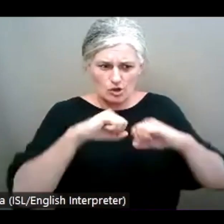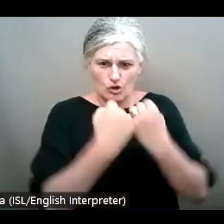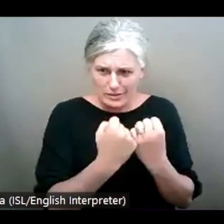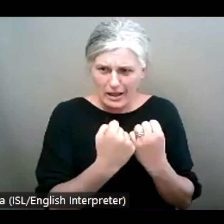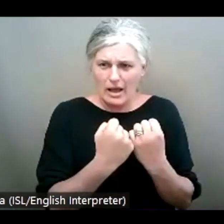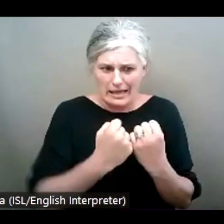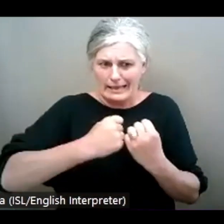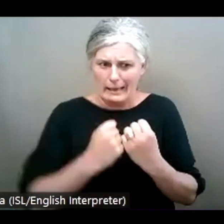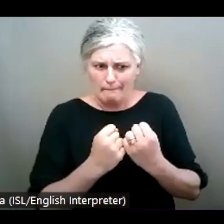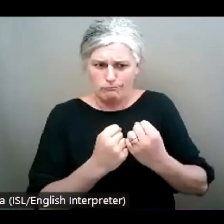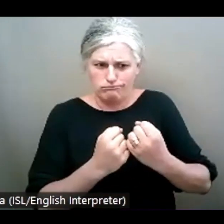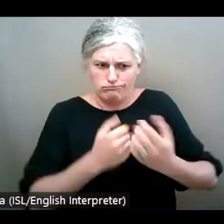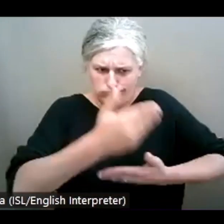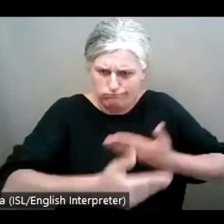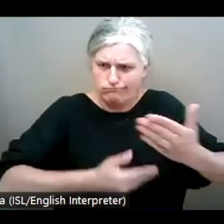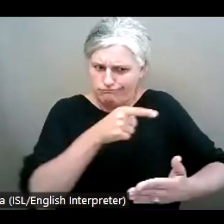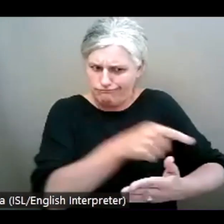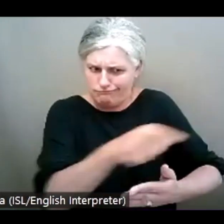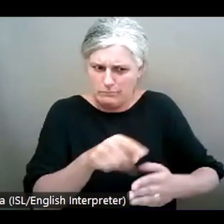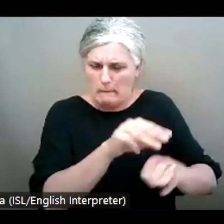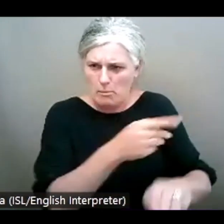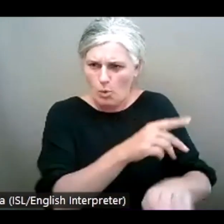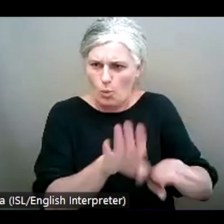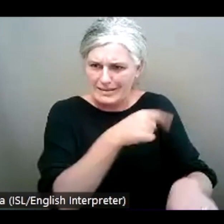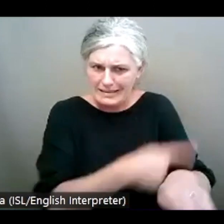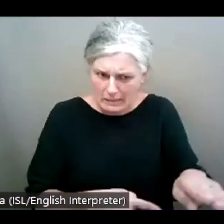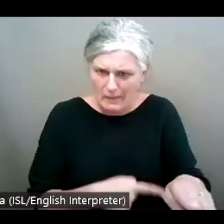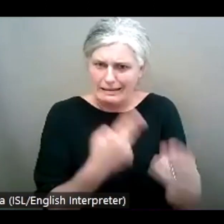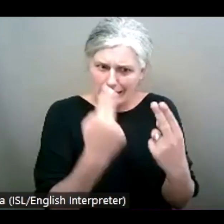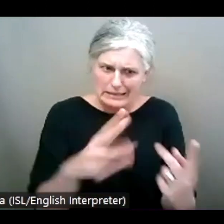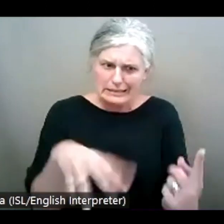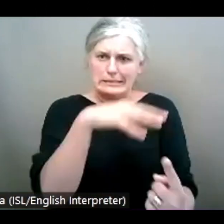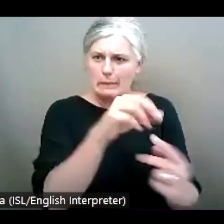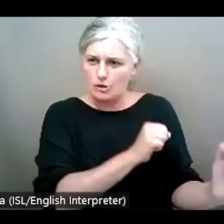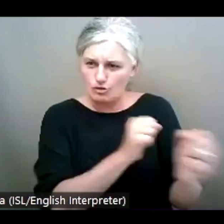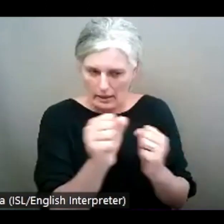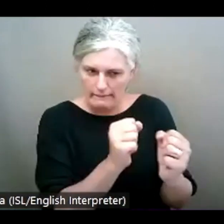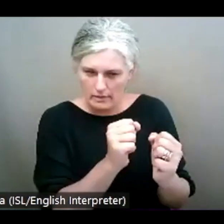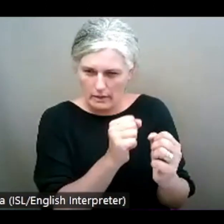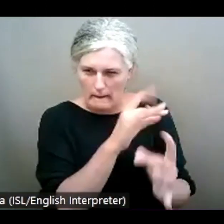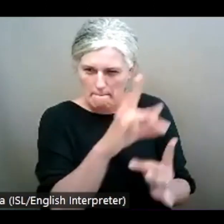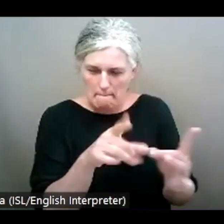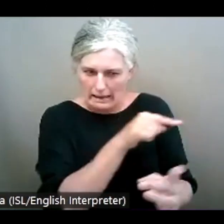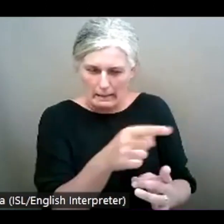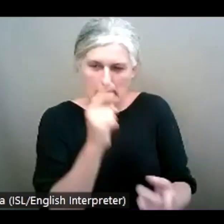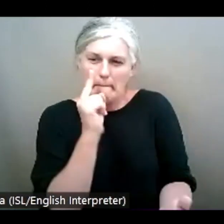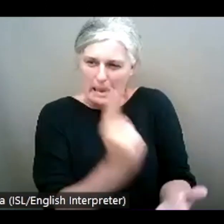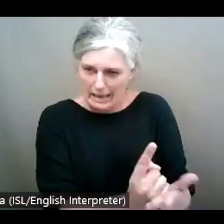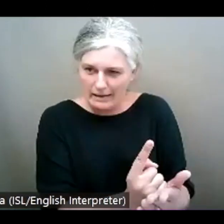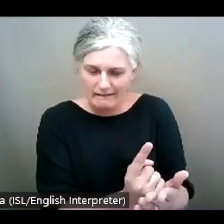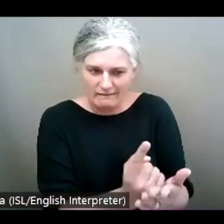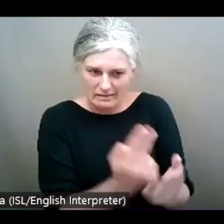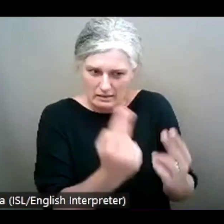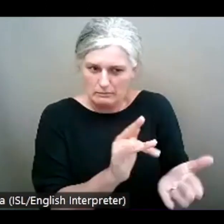believing that we need specialized services that deliberately separate us from the rest